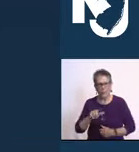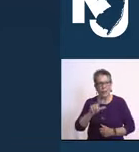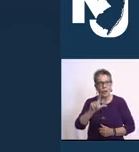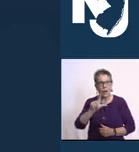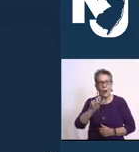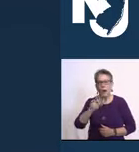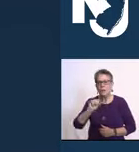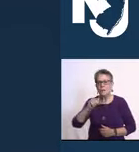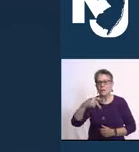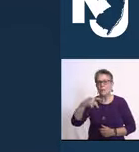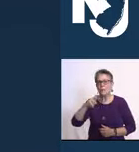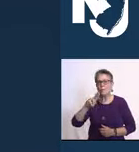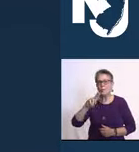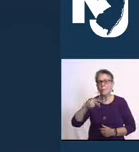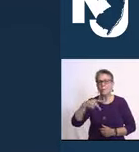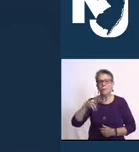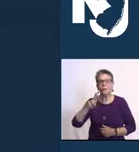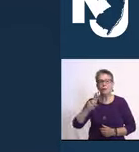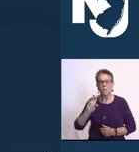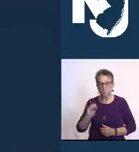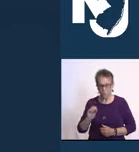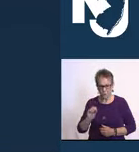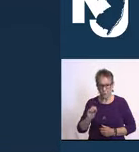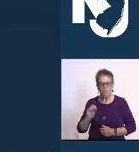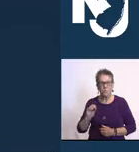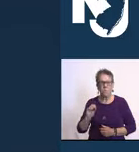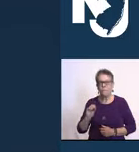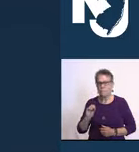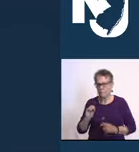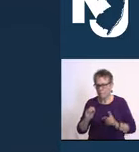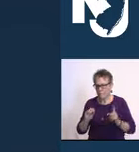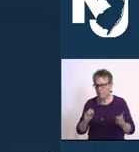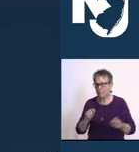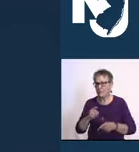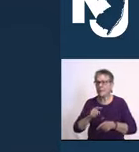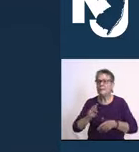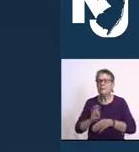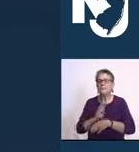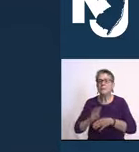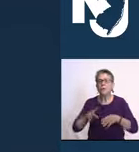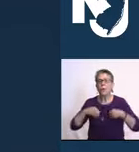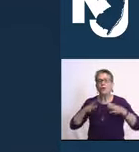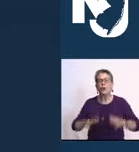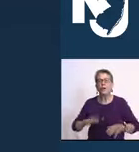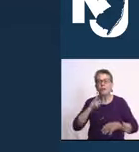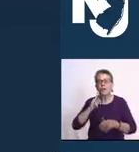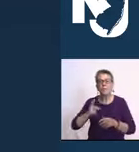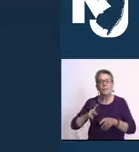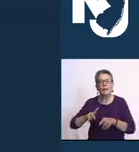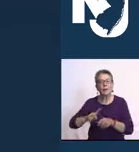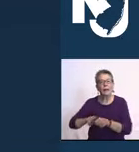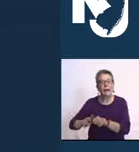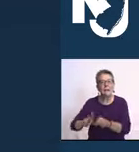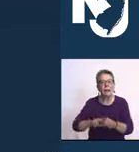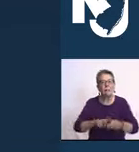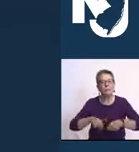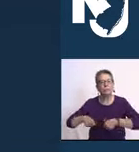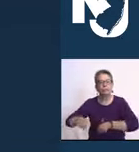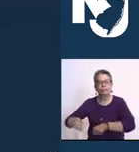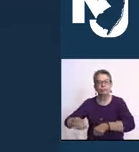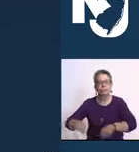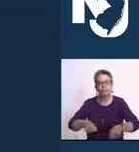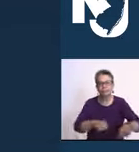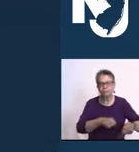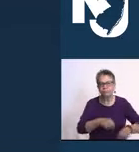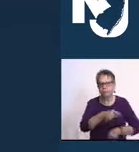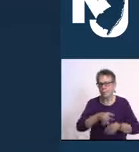surveying company for more than 25 years. He was 69 years old when he passed way back in April of 2020, by the way, among the